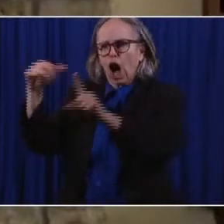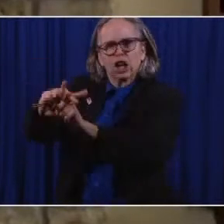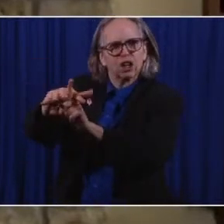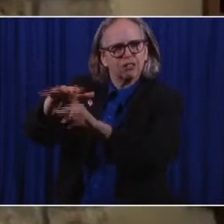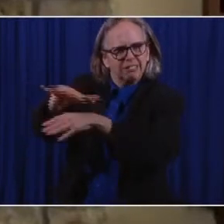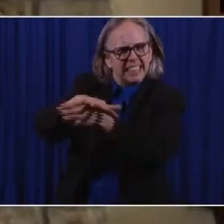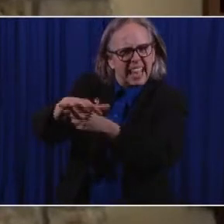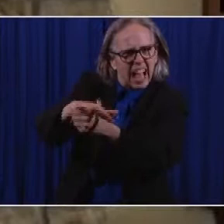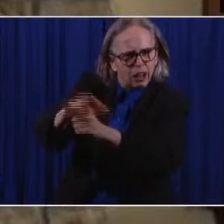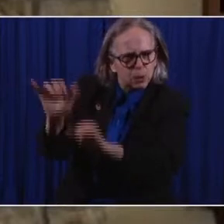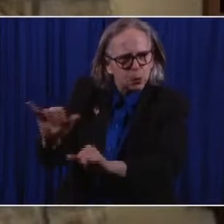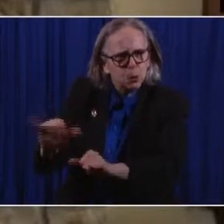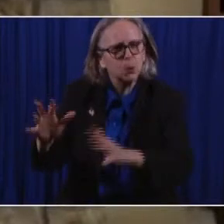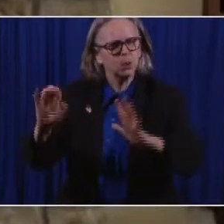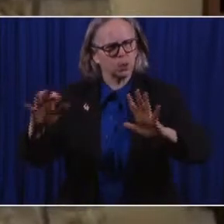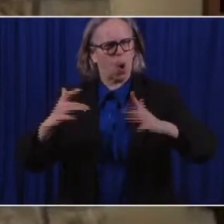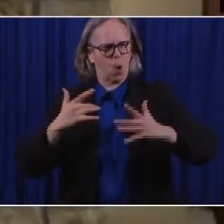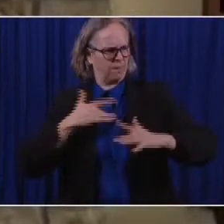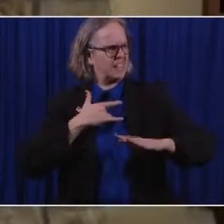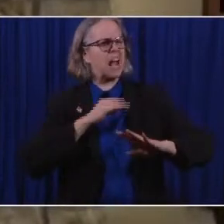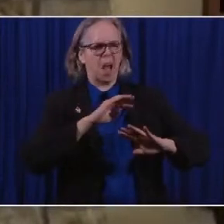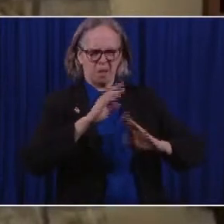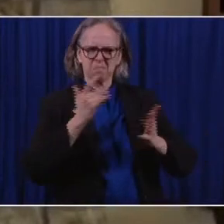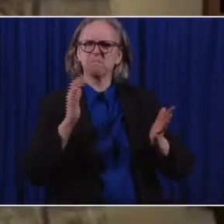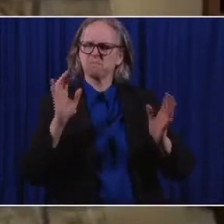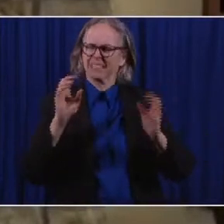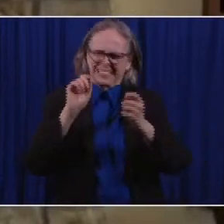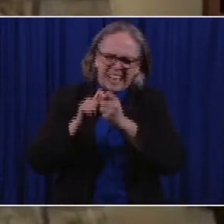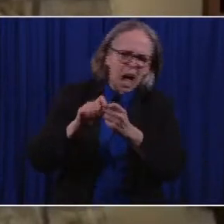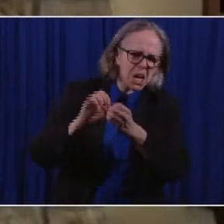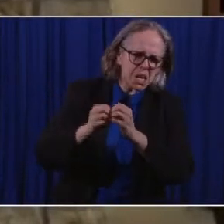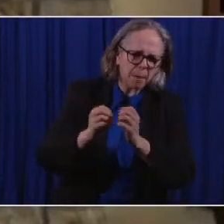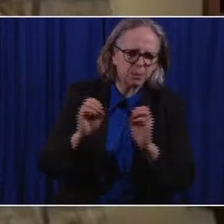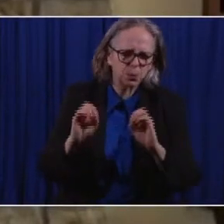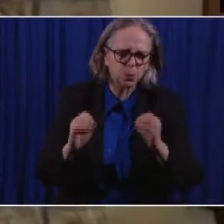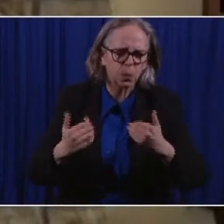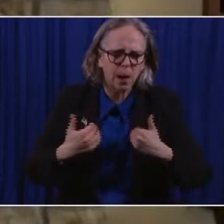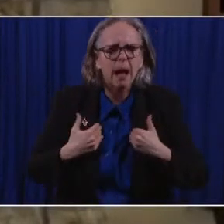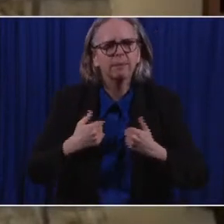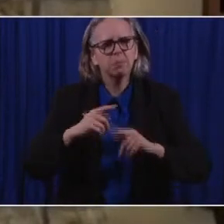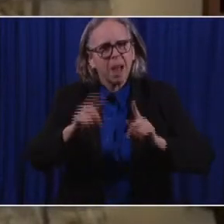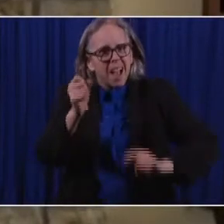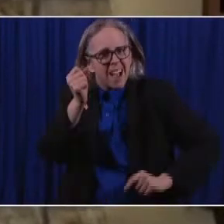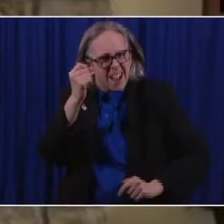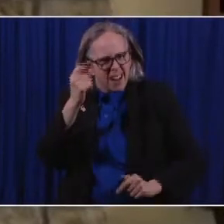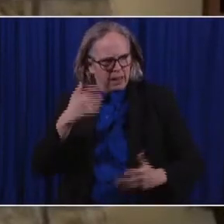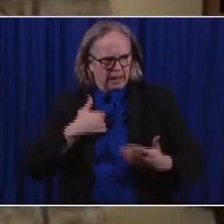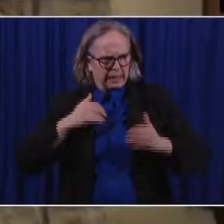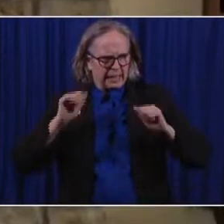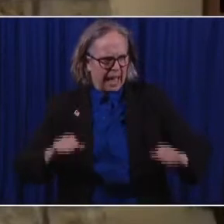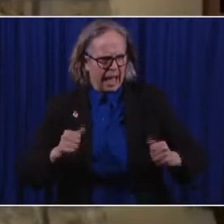that totally skews the numbers. So what we have done, so that I can keep some track of what's going on,